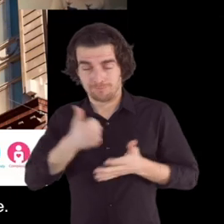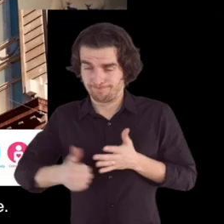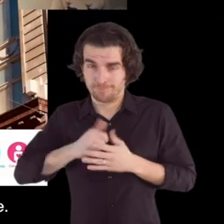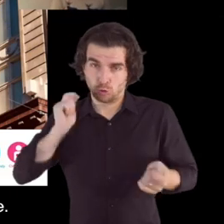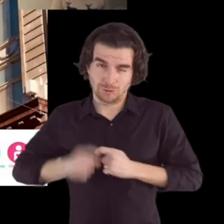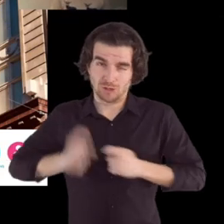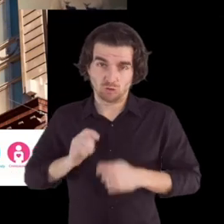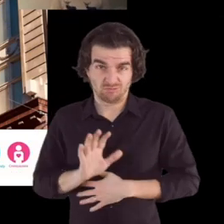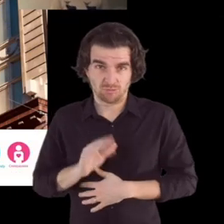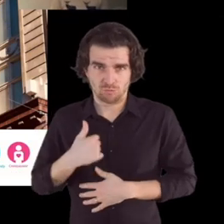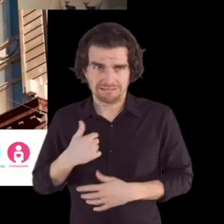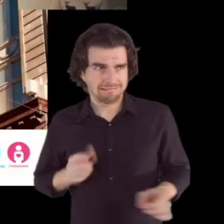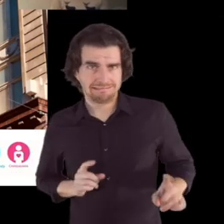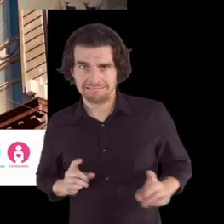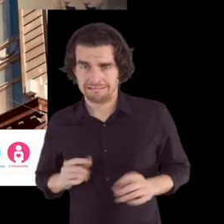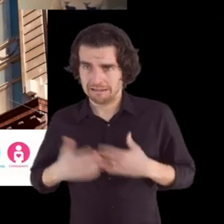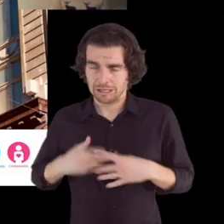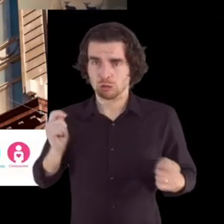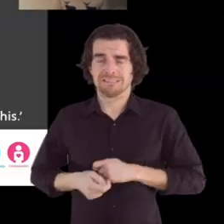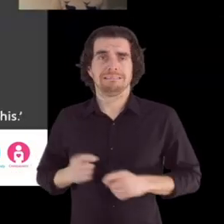change. It's difficult to manage.